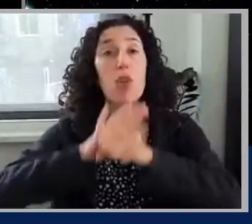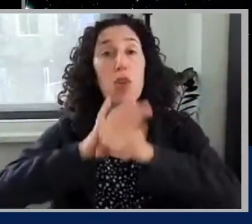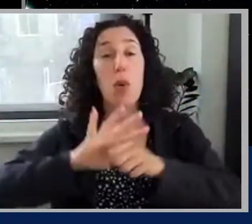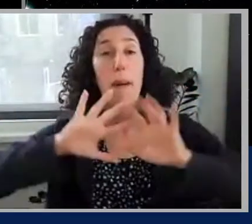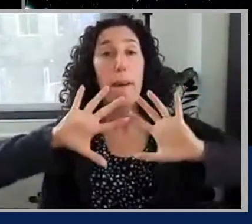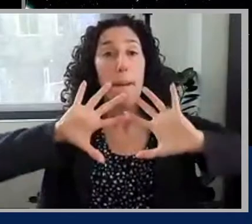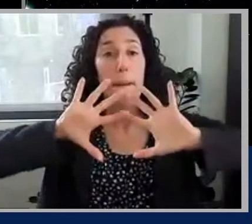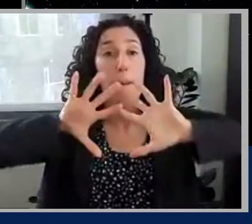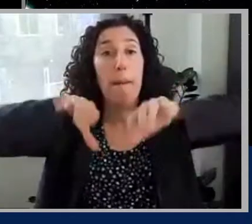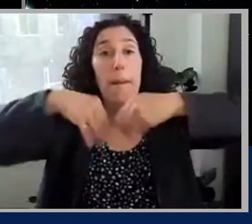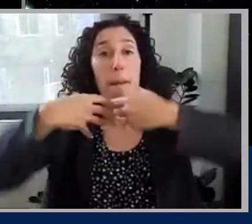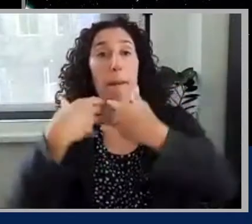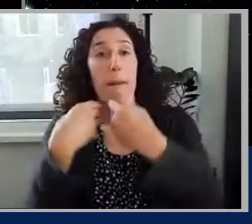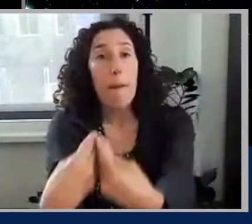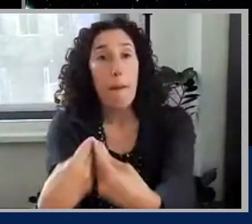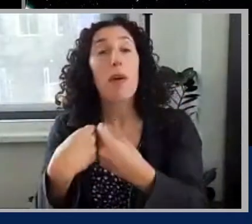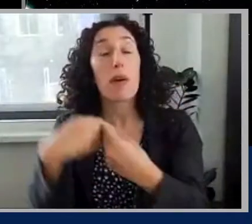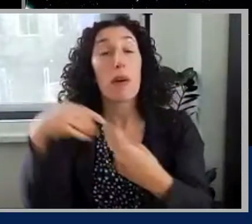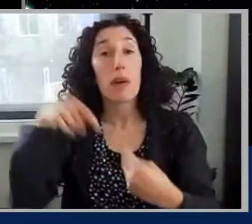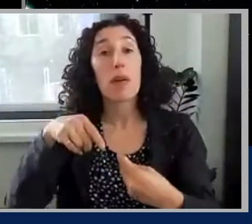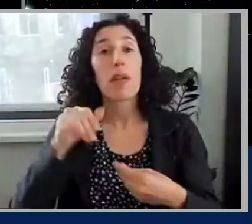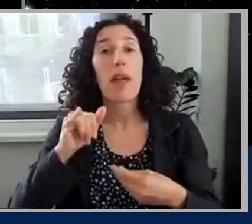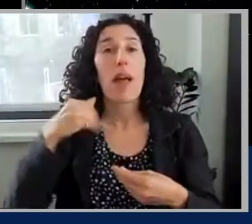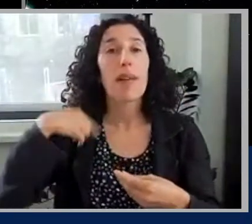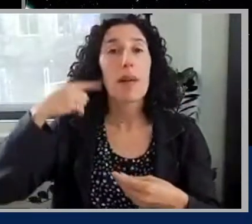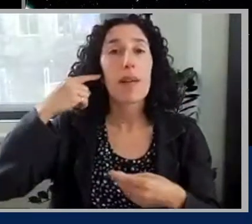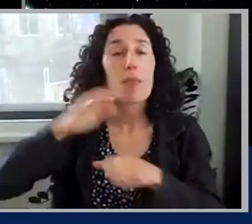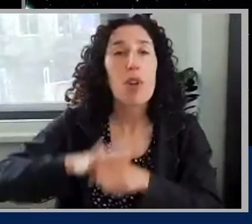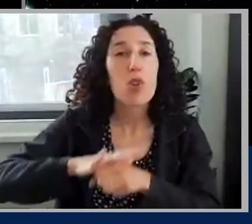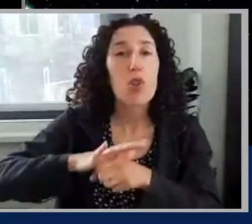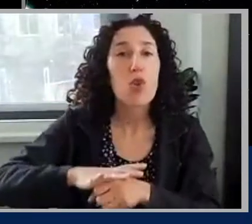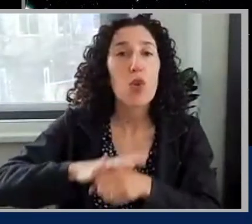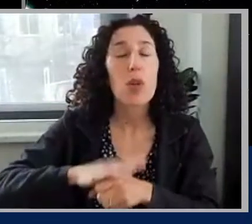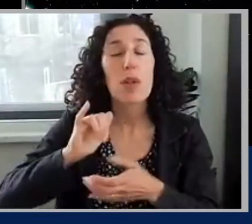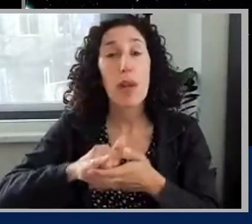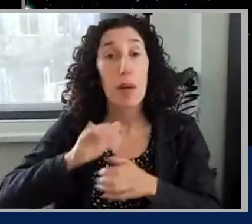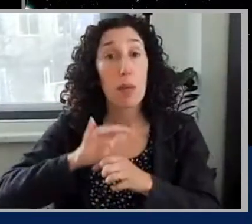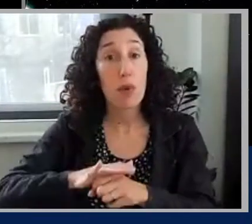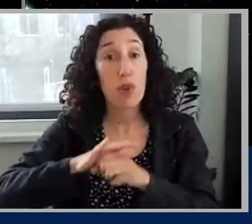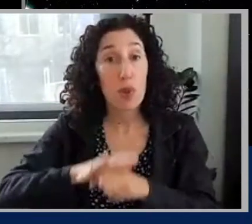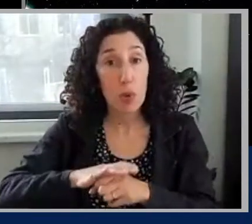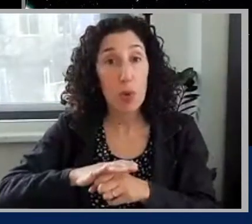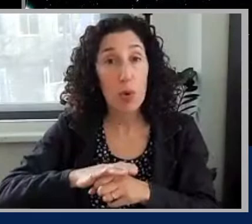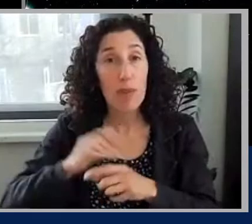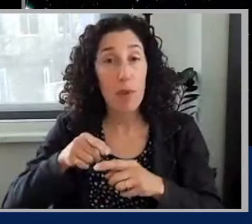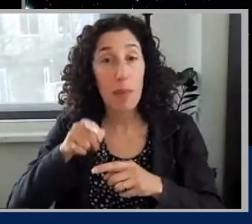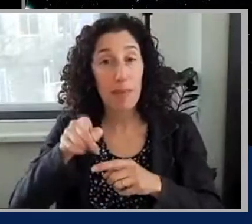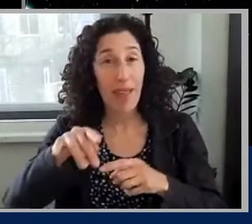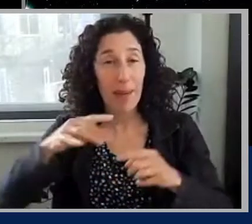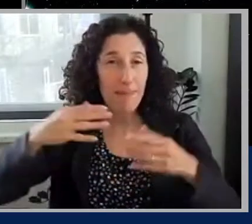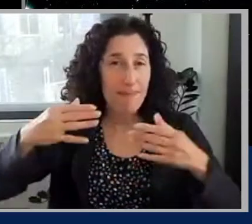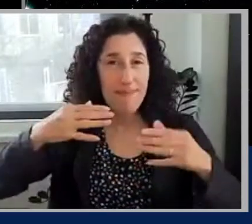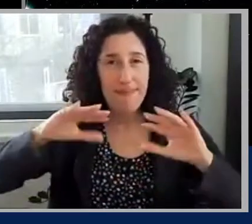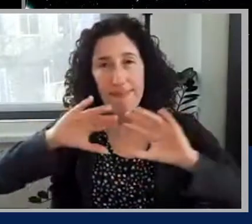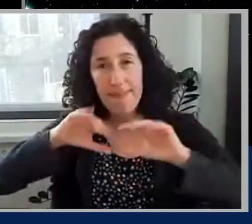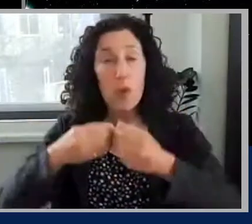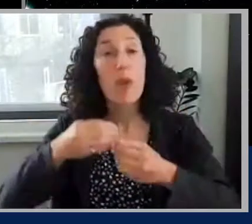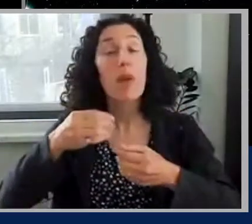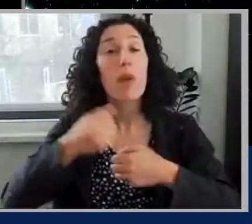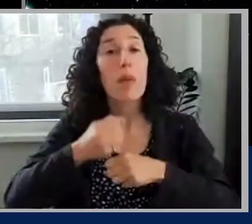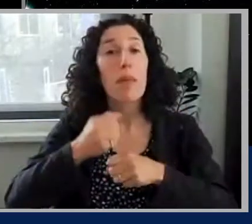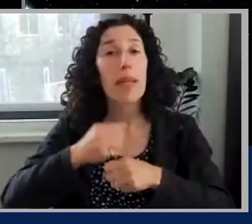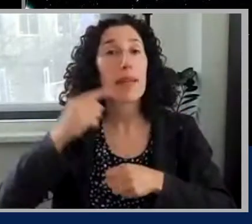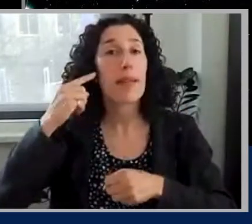with back in 2003, Andy Fabian, had actually calculated that sound wave is a B